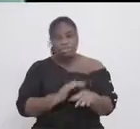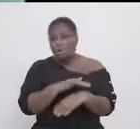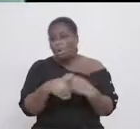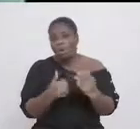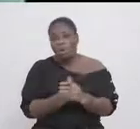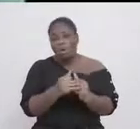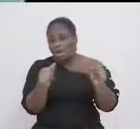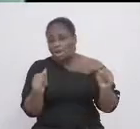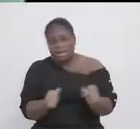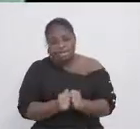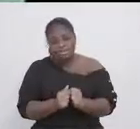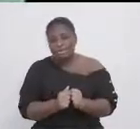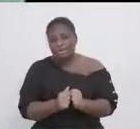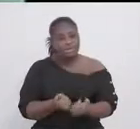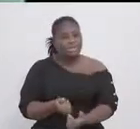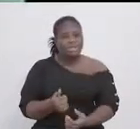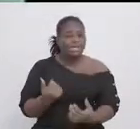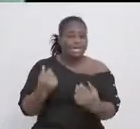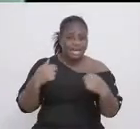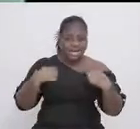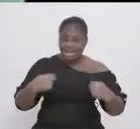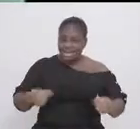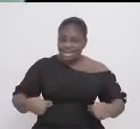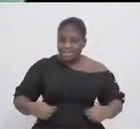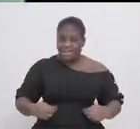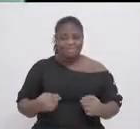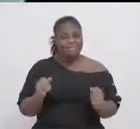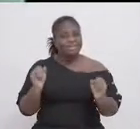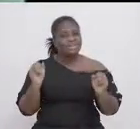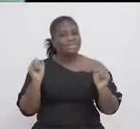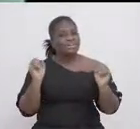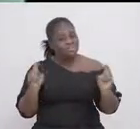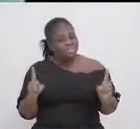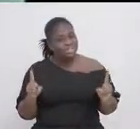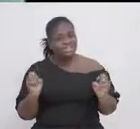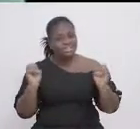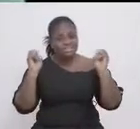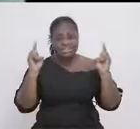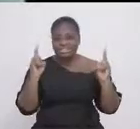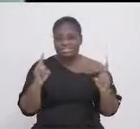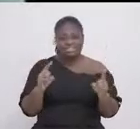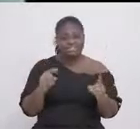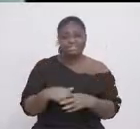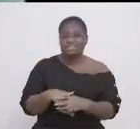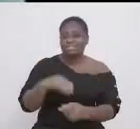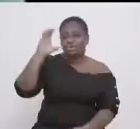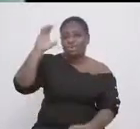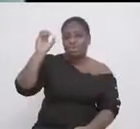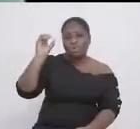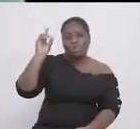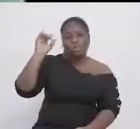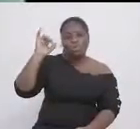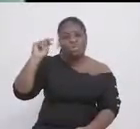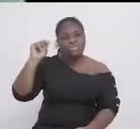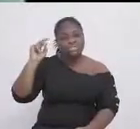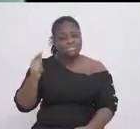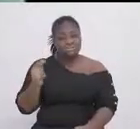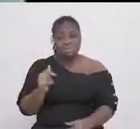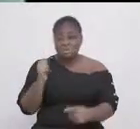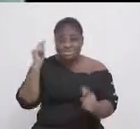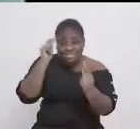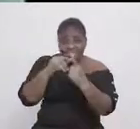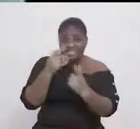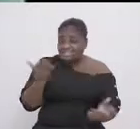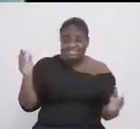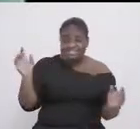in entertainment, in health, in education. We need to really build capacity in coding. Until this is done, it will really